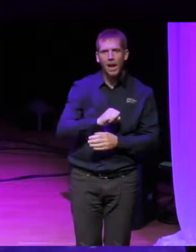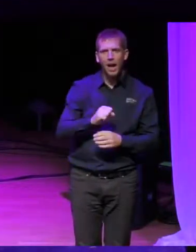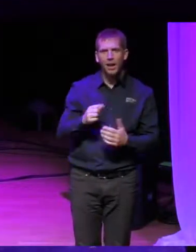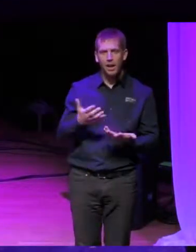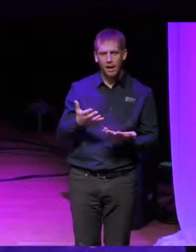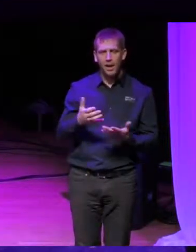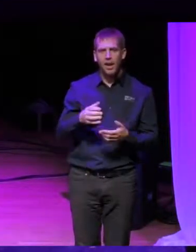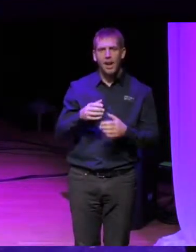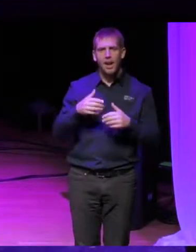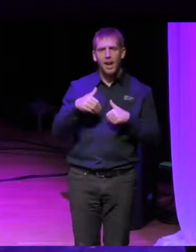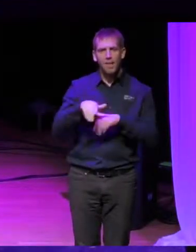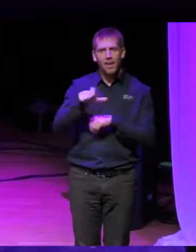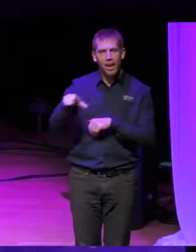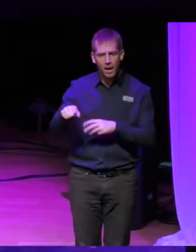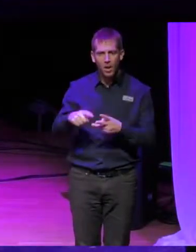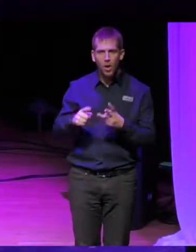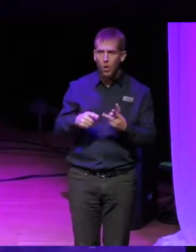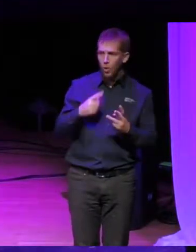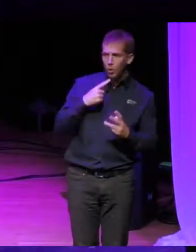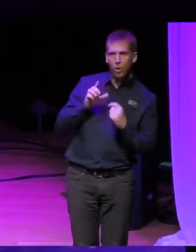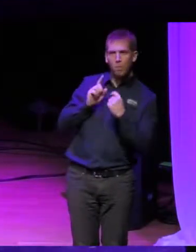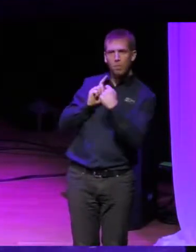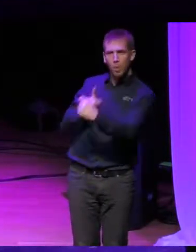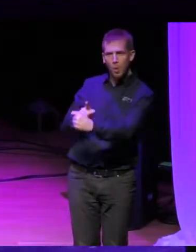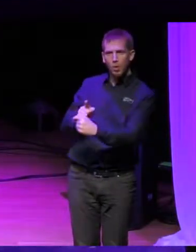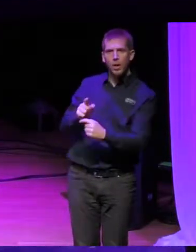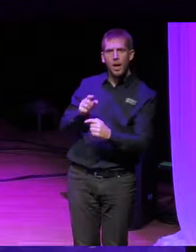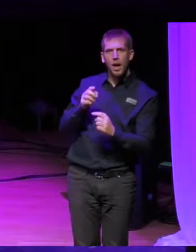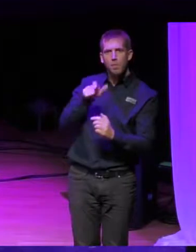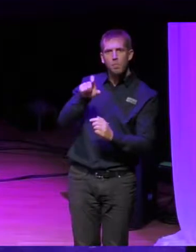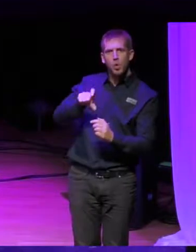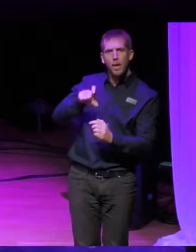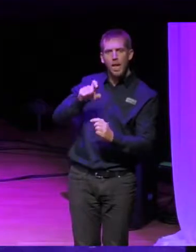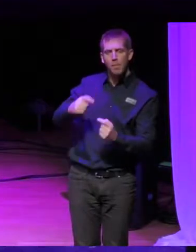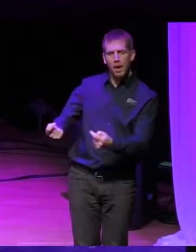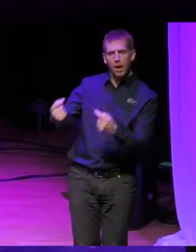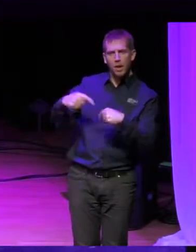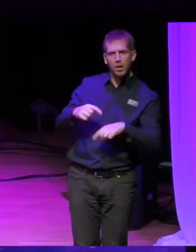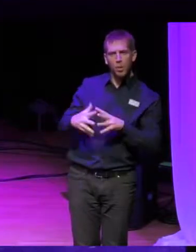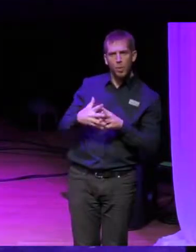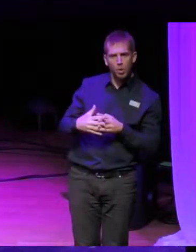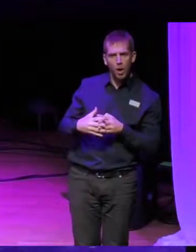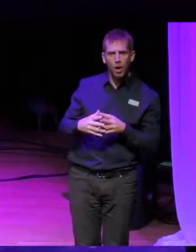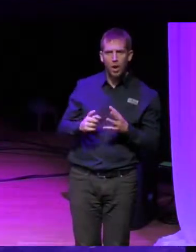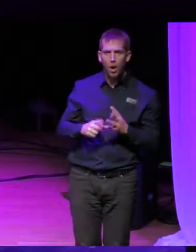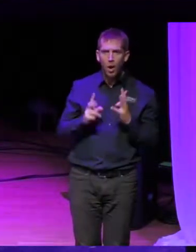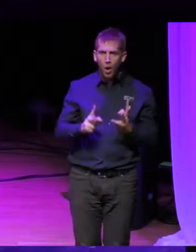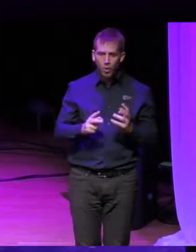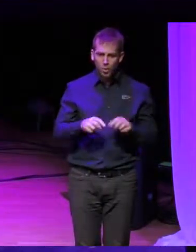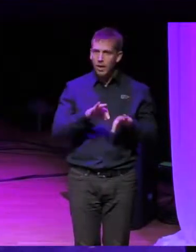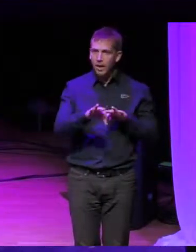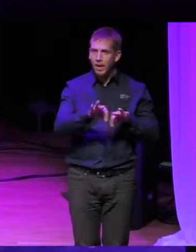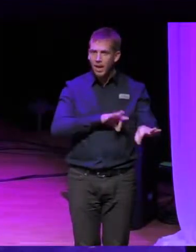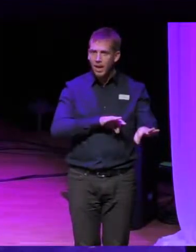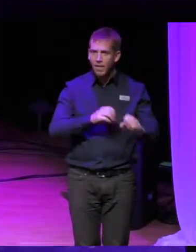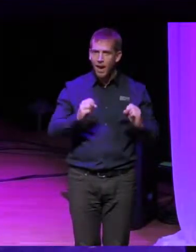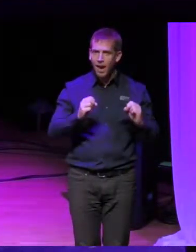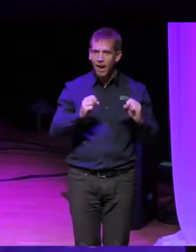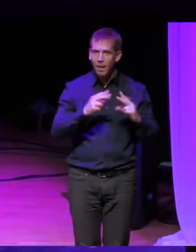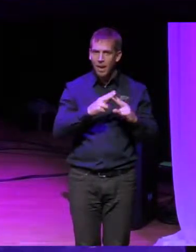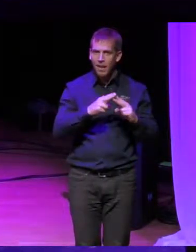the US and aggressively surveil them, and of course withdraw from the Paris Agreement and tighten import